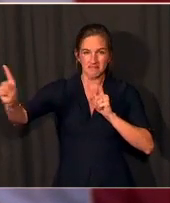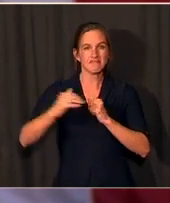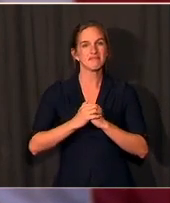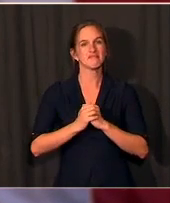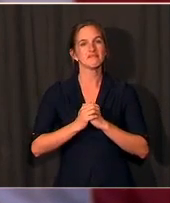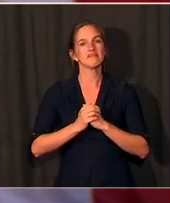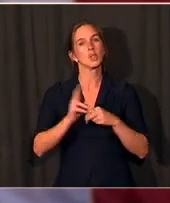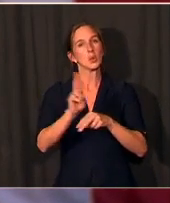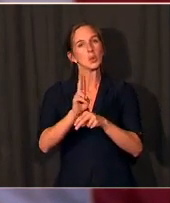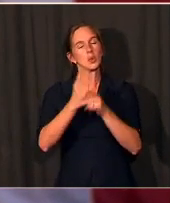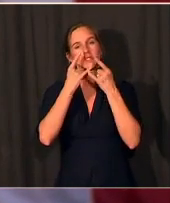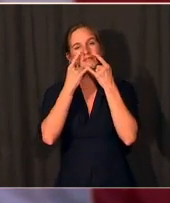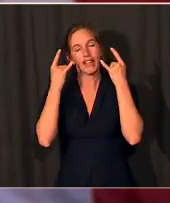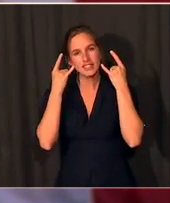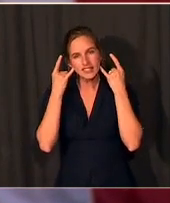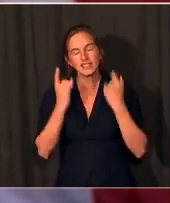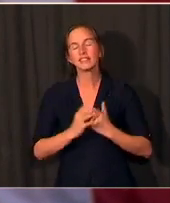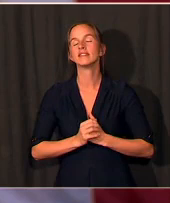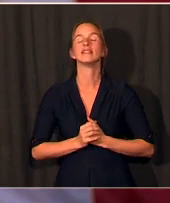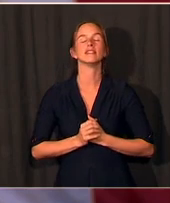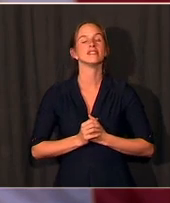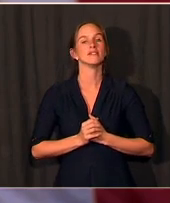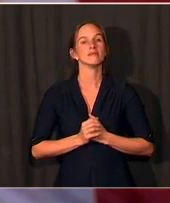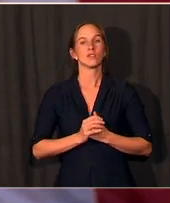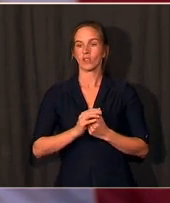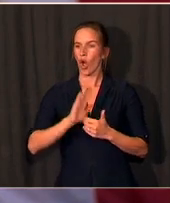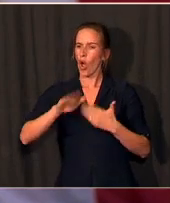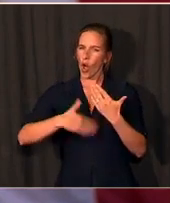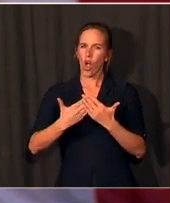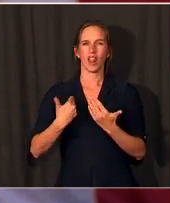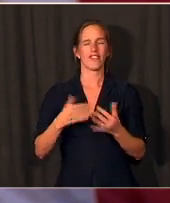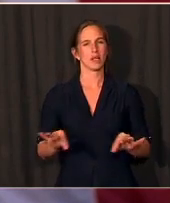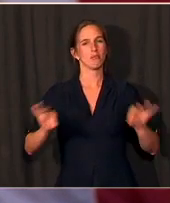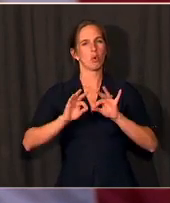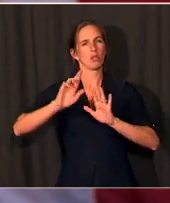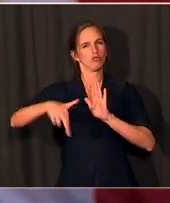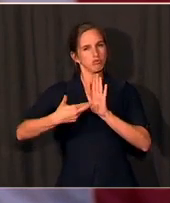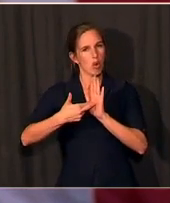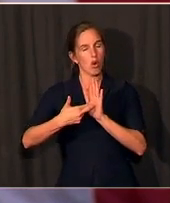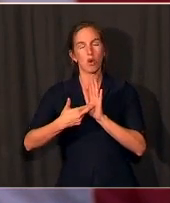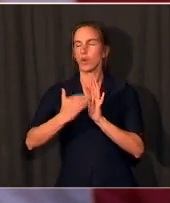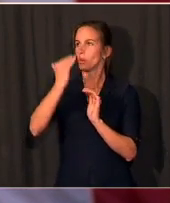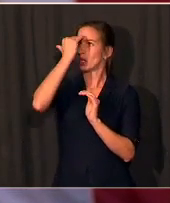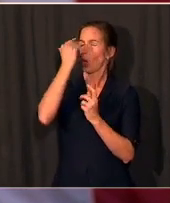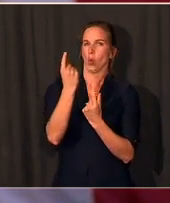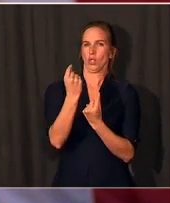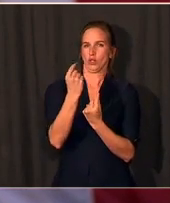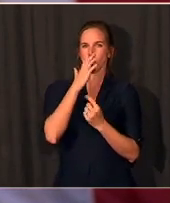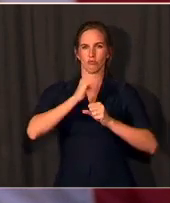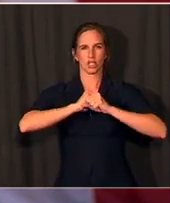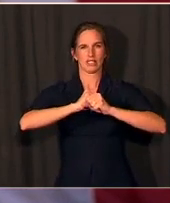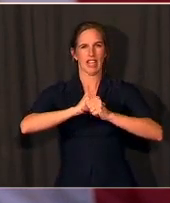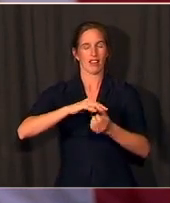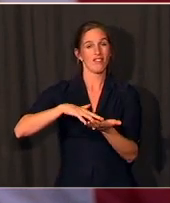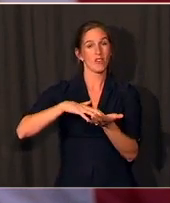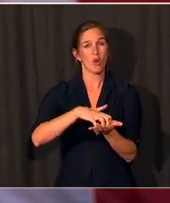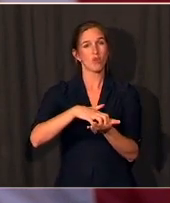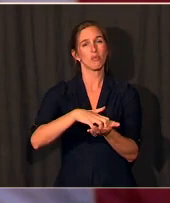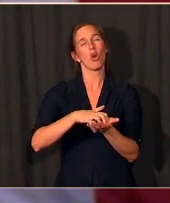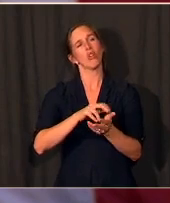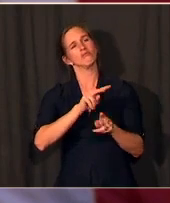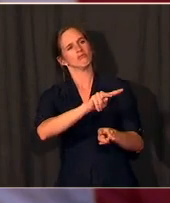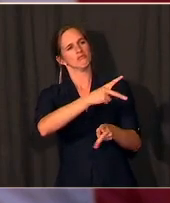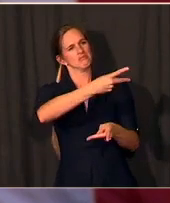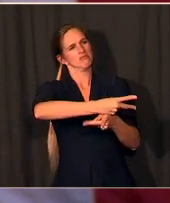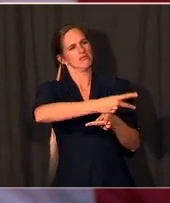that's not possible. We all have a role to play. We all know what to do to protect the vulnerable, to look after our families and our neighbors